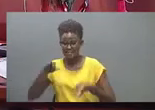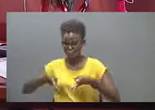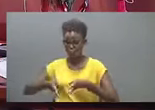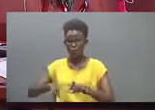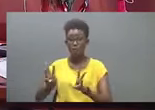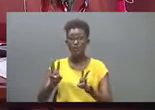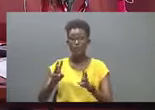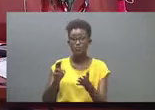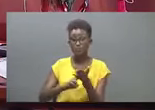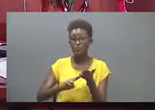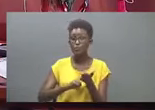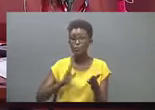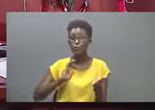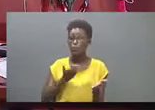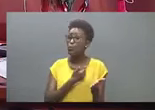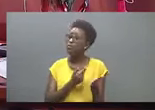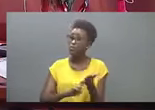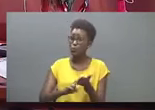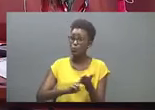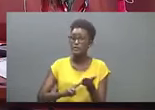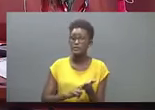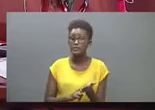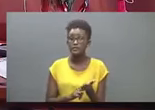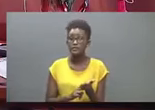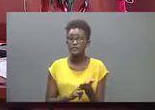used. Ibanga ni inzira buryo twakoresheje.